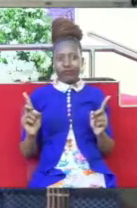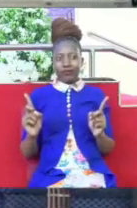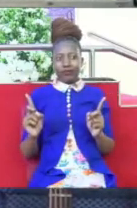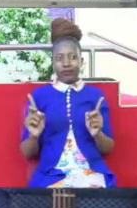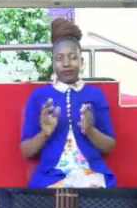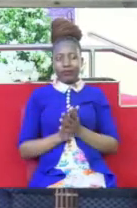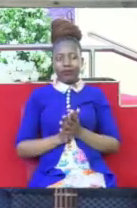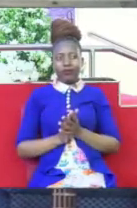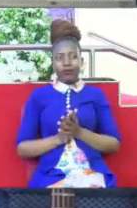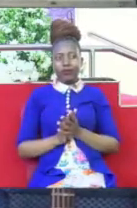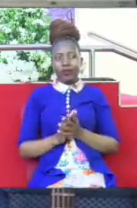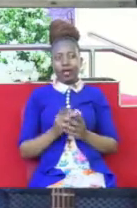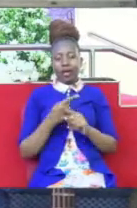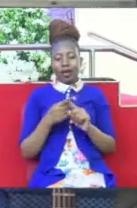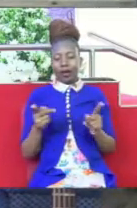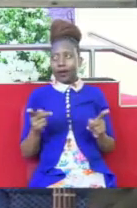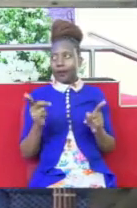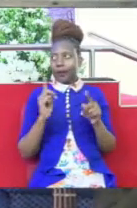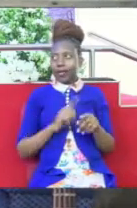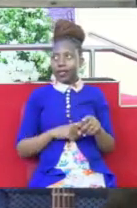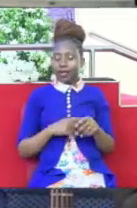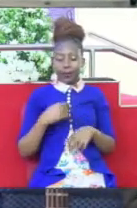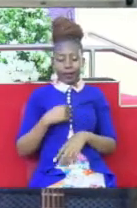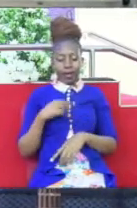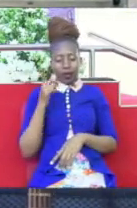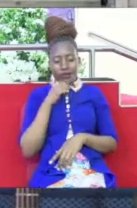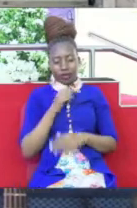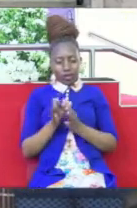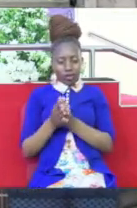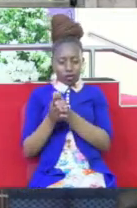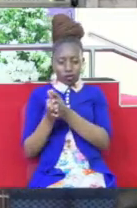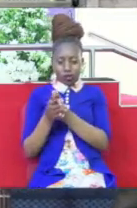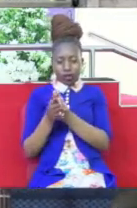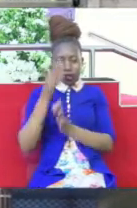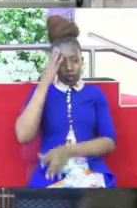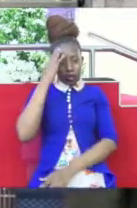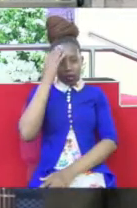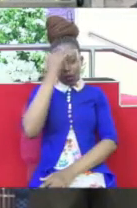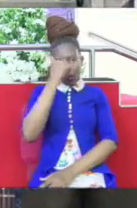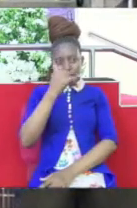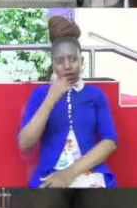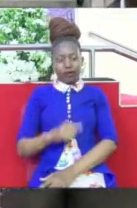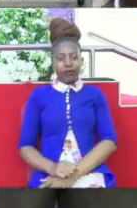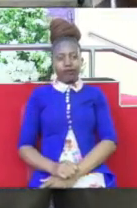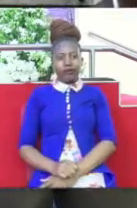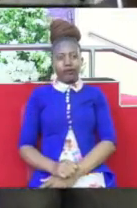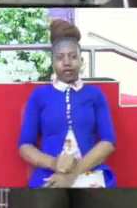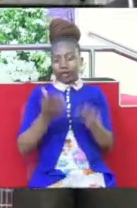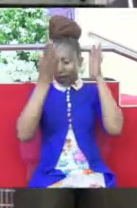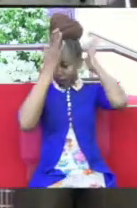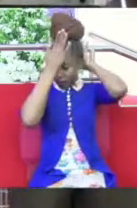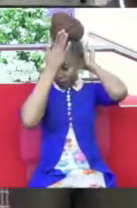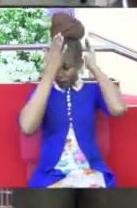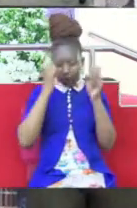But when I get done with this, you'll see why. Lakini kimaliza utaona kwa nini. So what did the bishop do? He was on